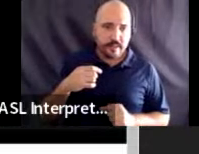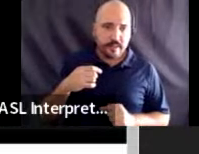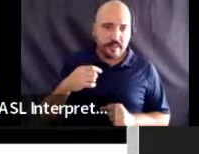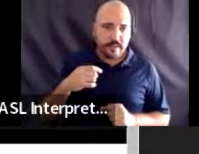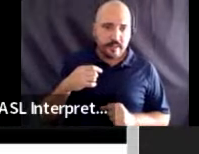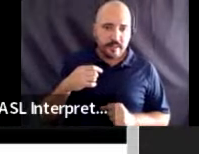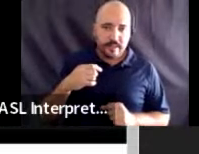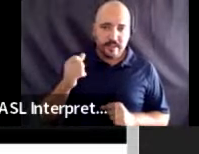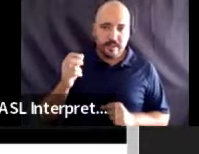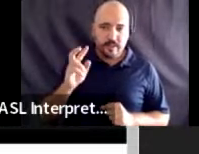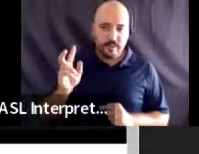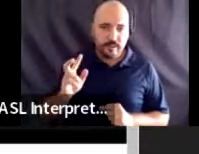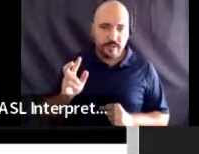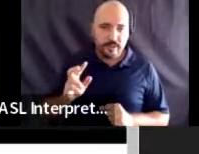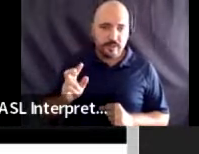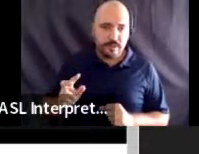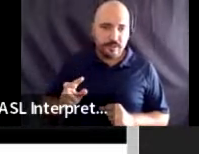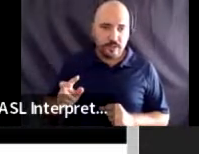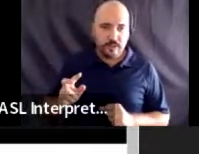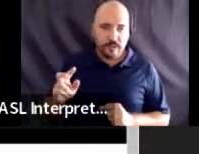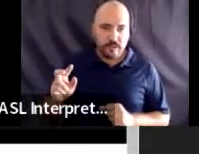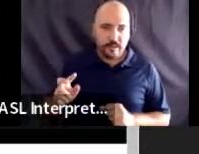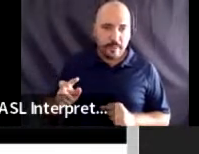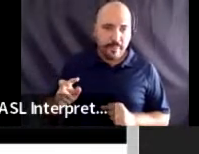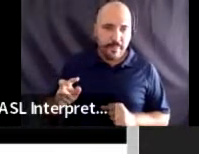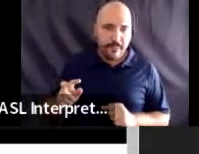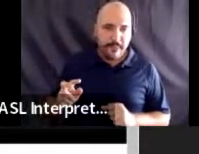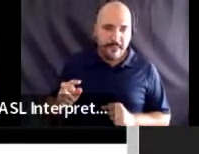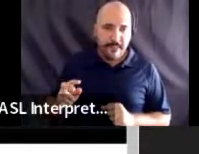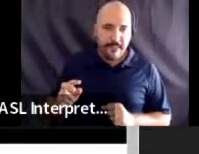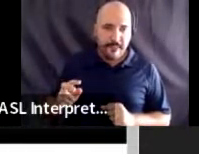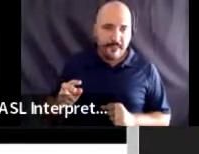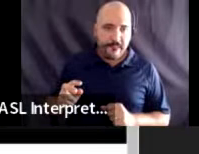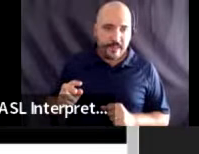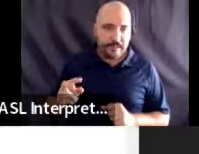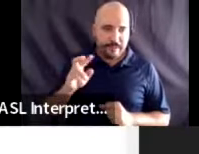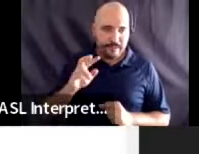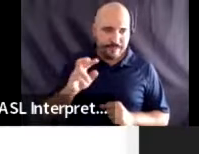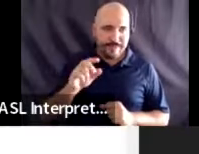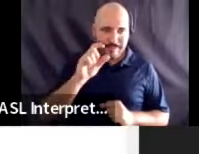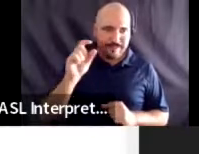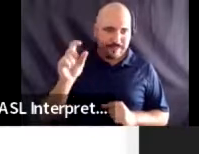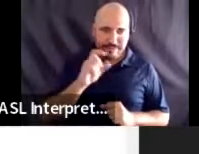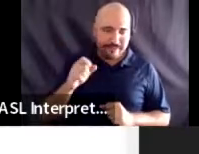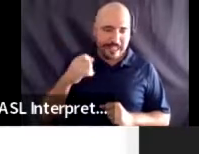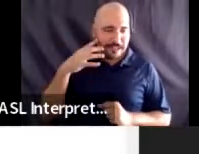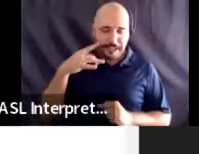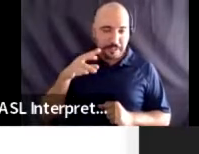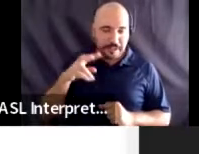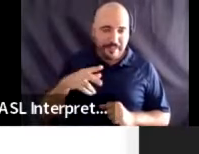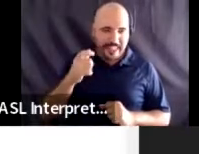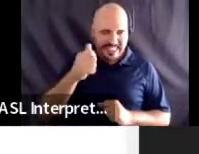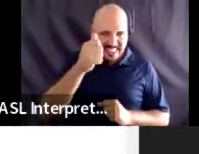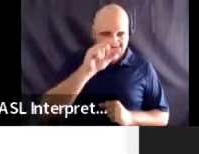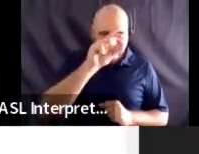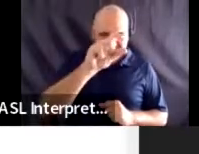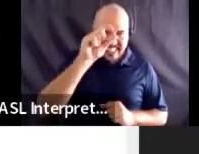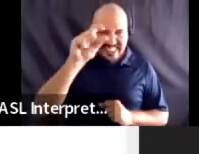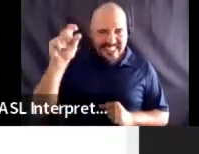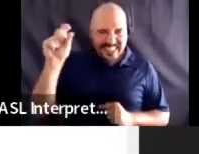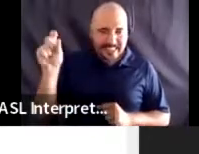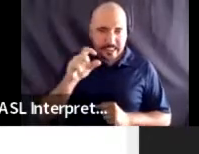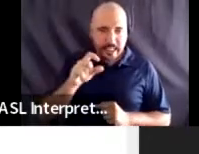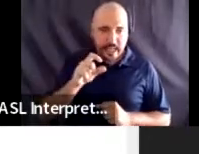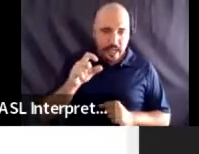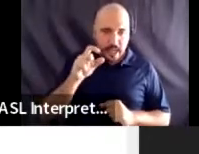about do it link main news and reports contact COVID-19. All right. Learn more about digital calendar. I think I might have skipped it. All